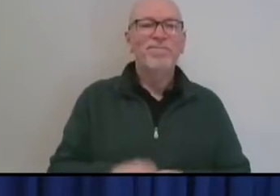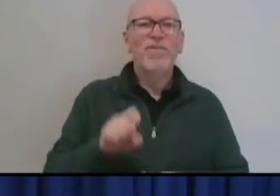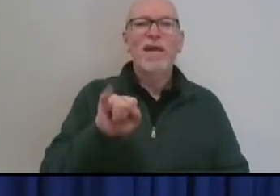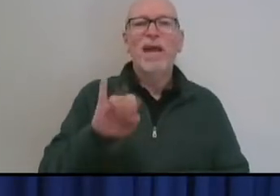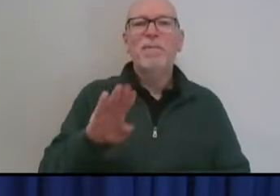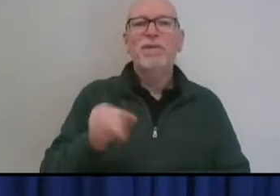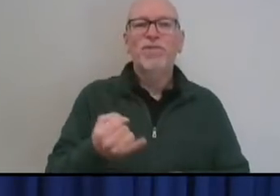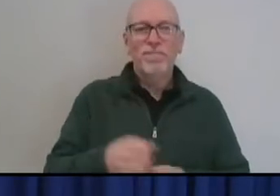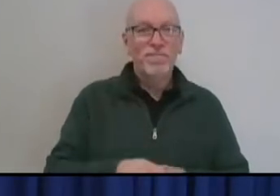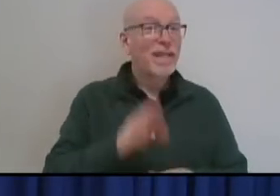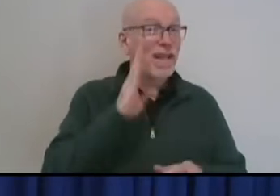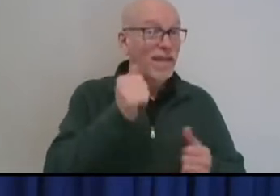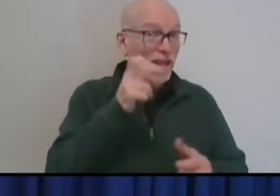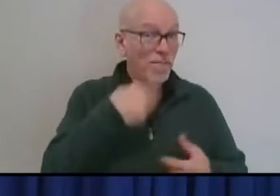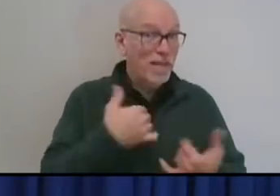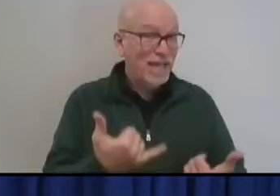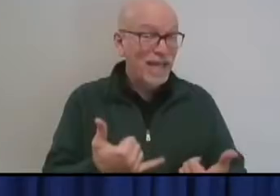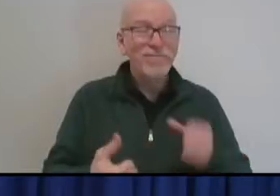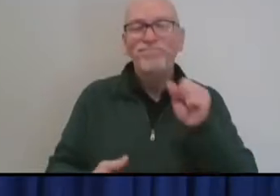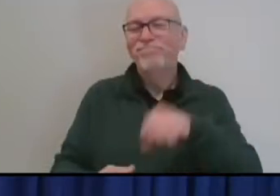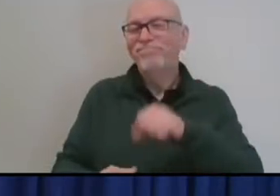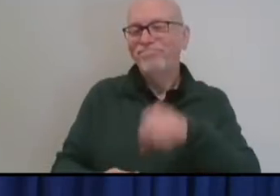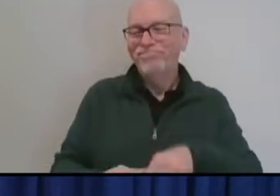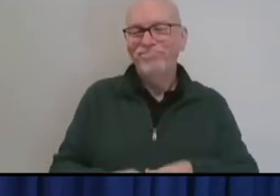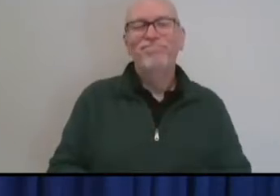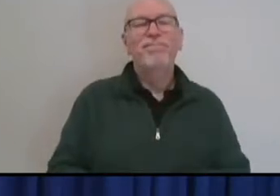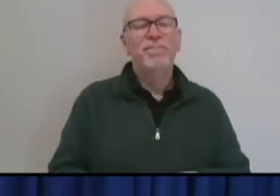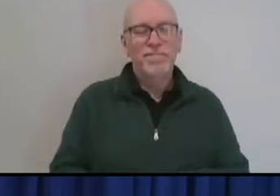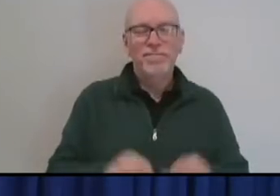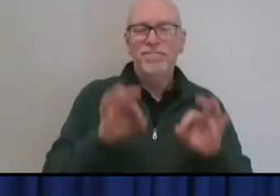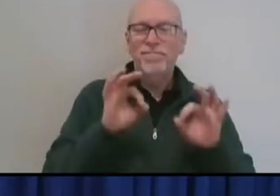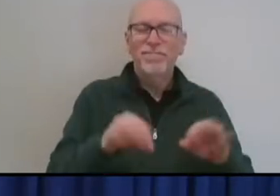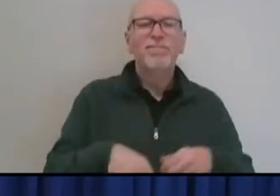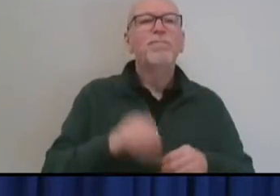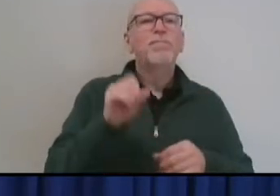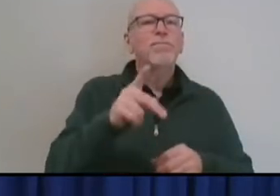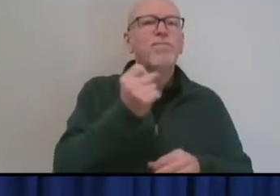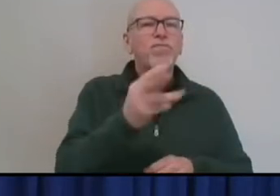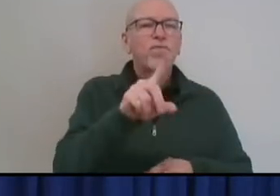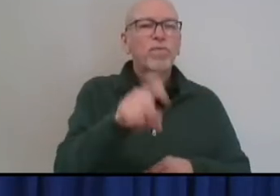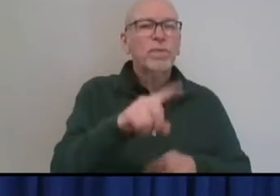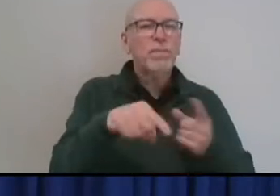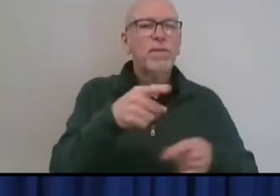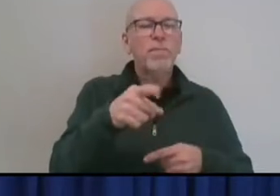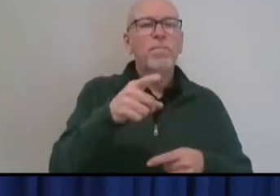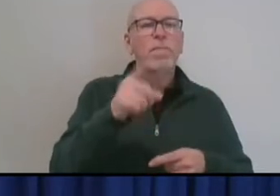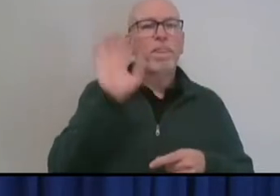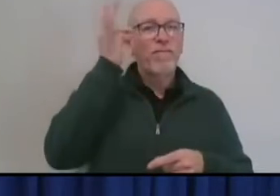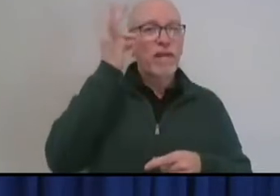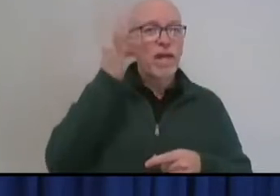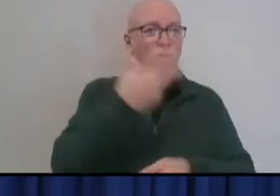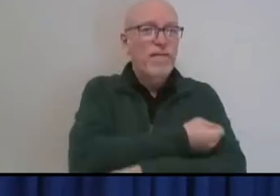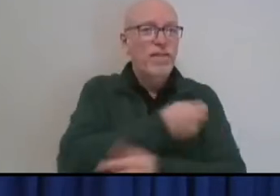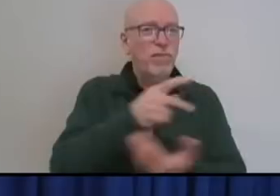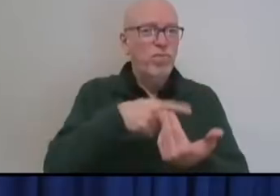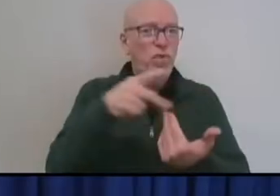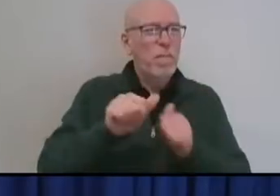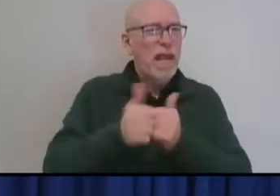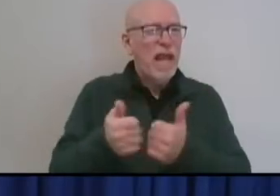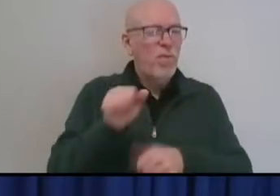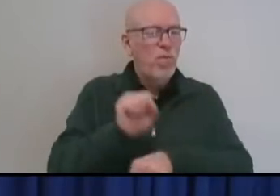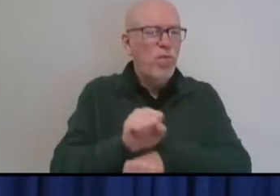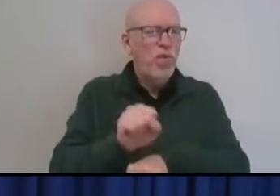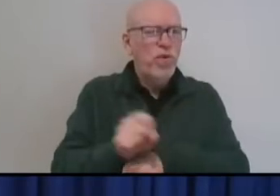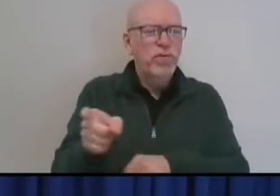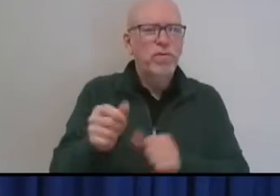Hi, Governor. Can you hear me now? Yes, ma'am. Okay, great. So a few questions about the federal vaccination program and how that's going to work